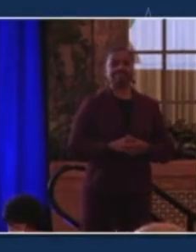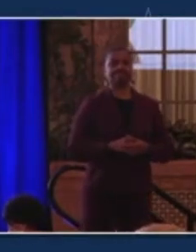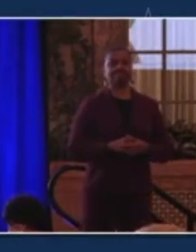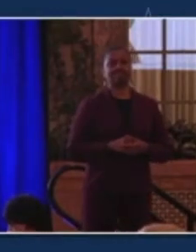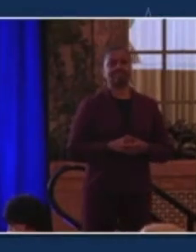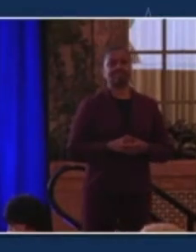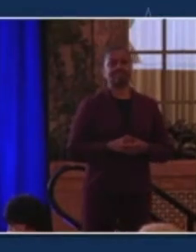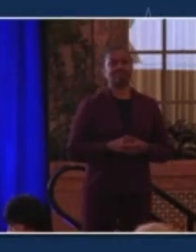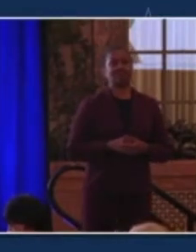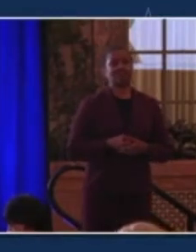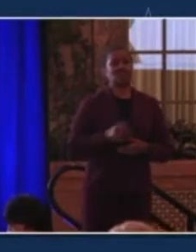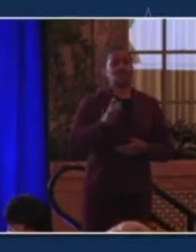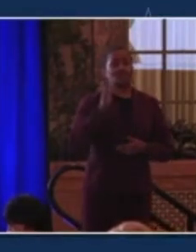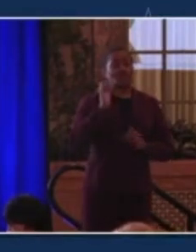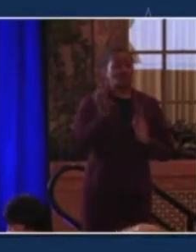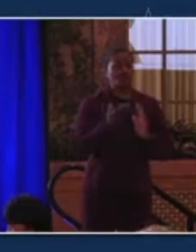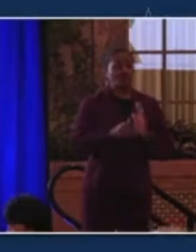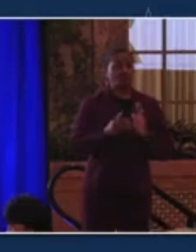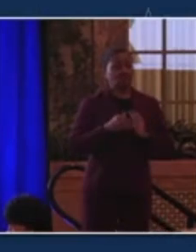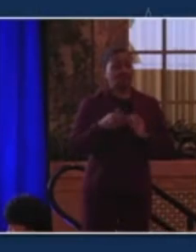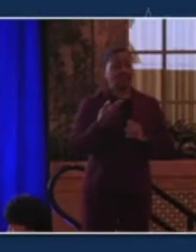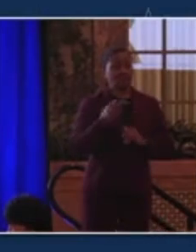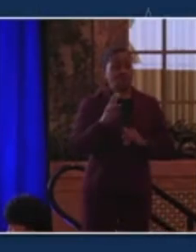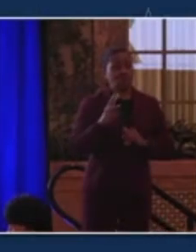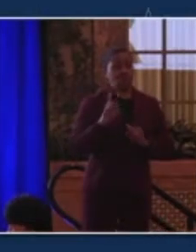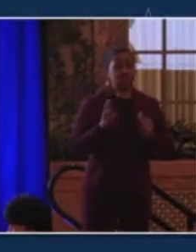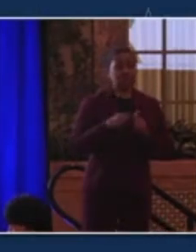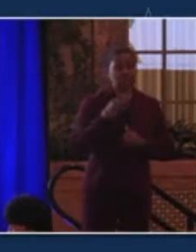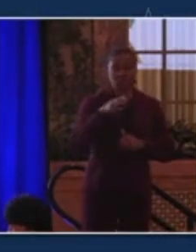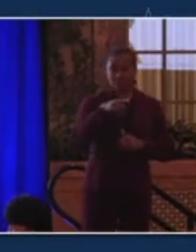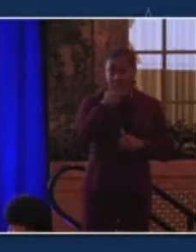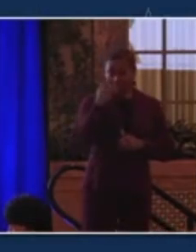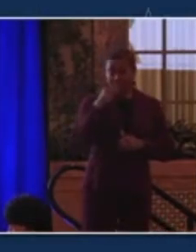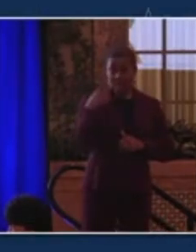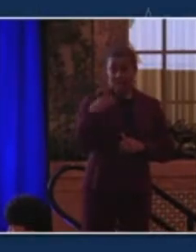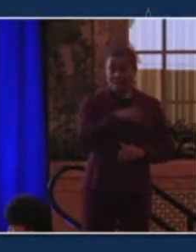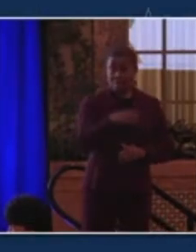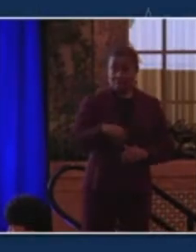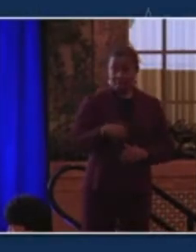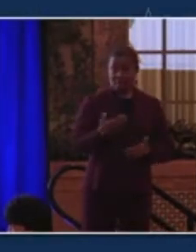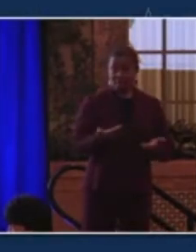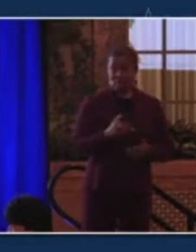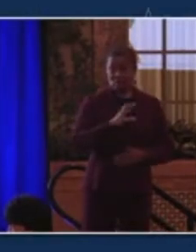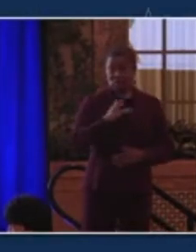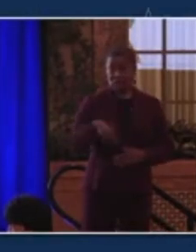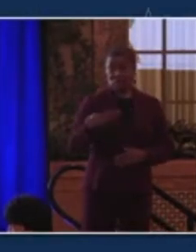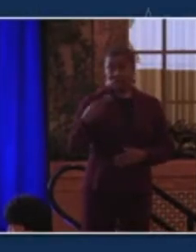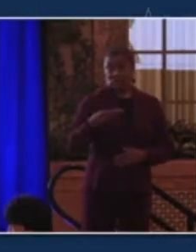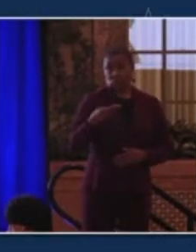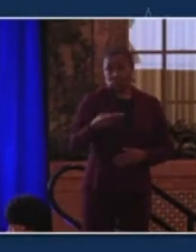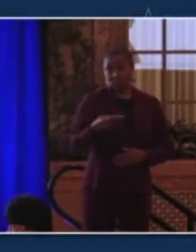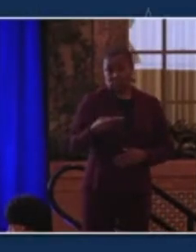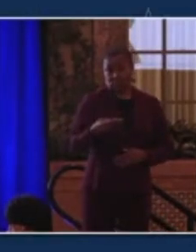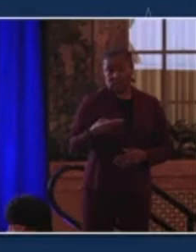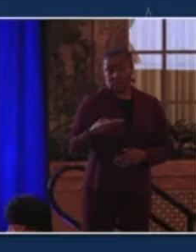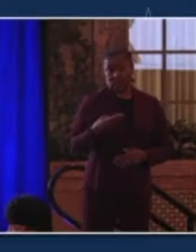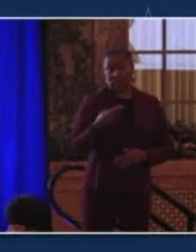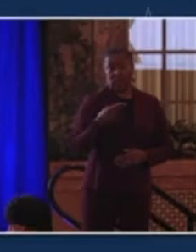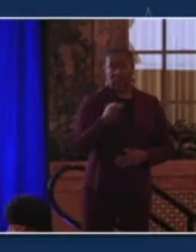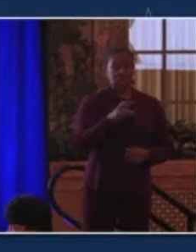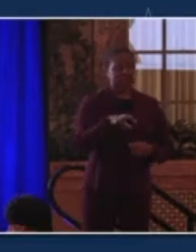As you've heard over and over, Harold was the first black mayor in Chicago's history. But